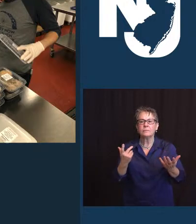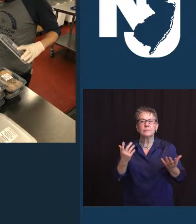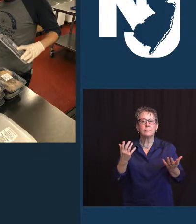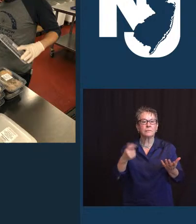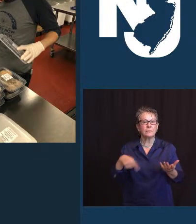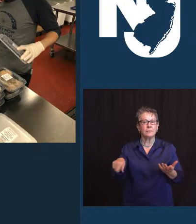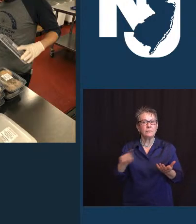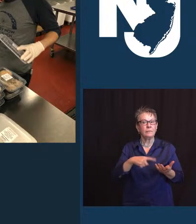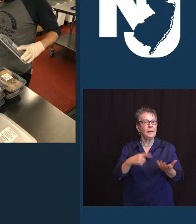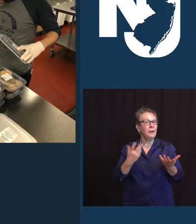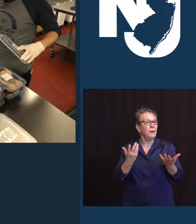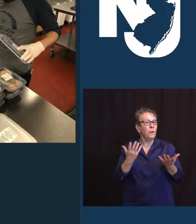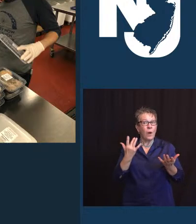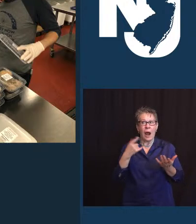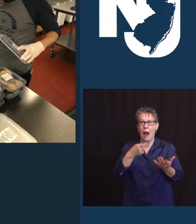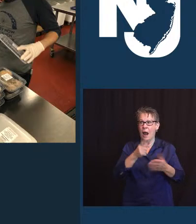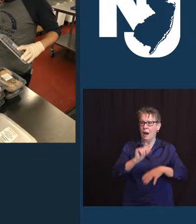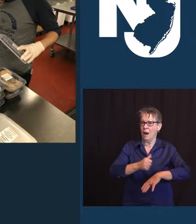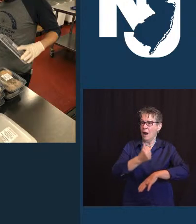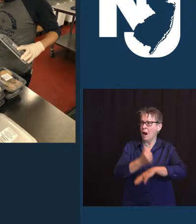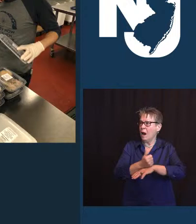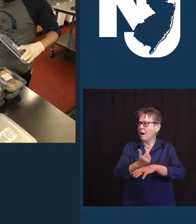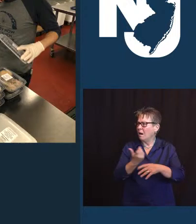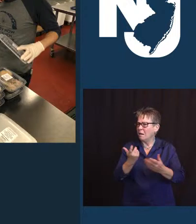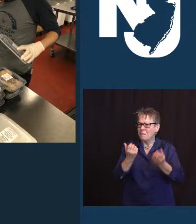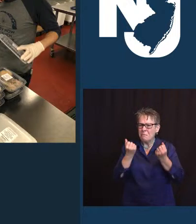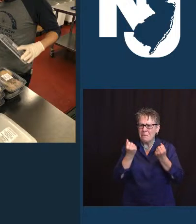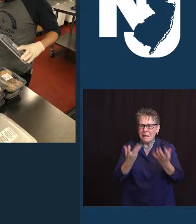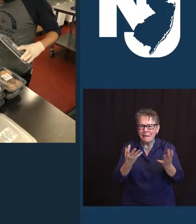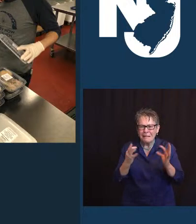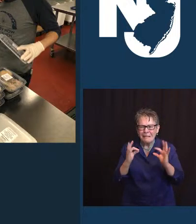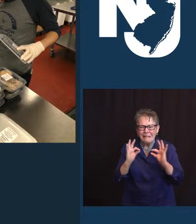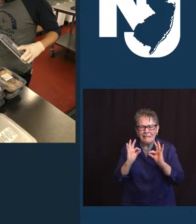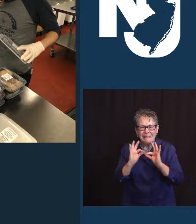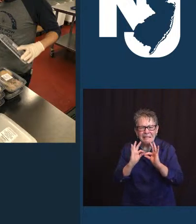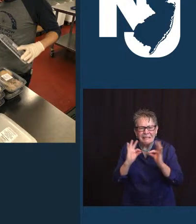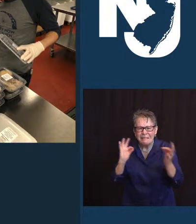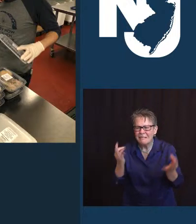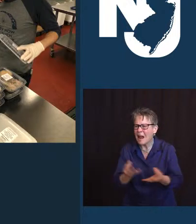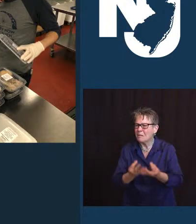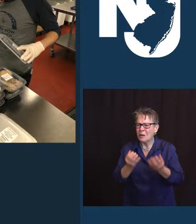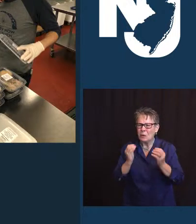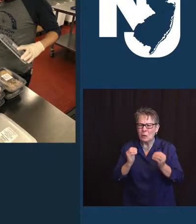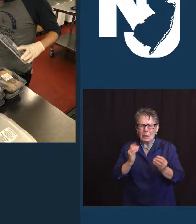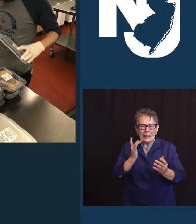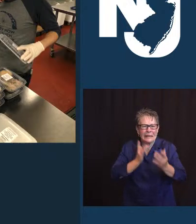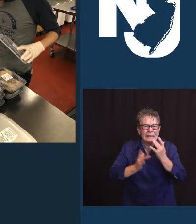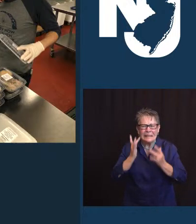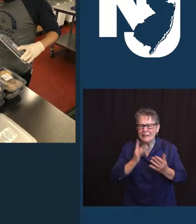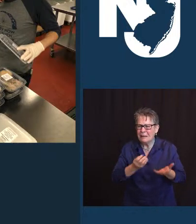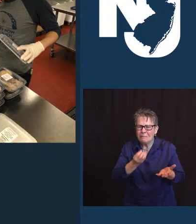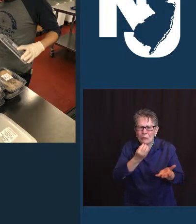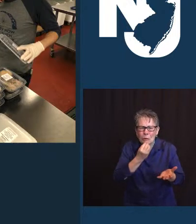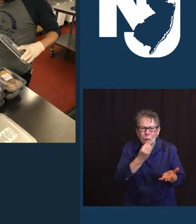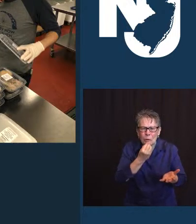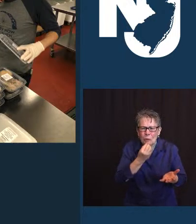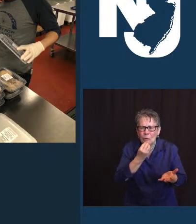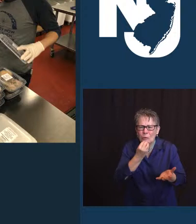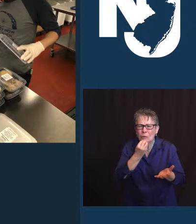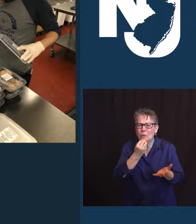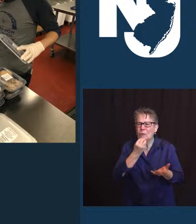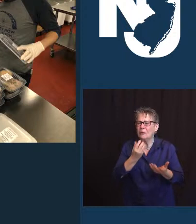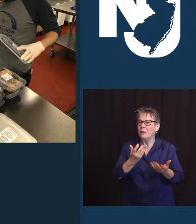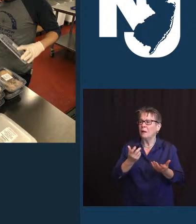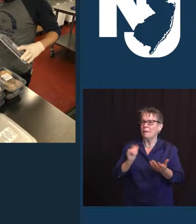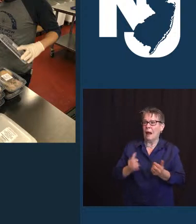insecurity and to help local restaurants stay active. Over the past year, they have raised more than $400,000, and they used that to buy